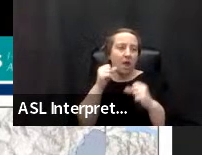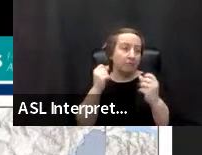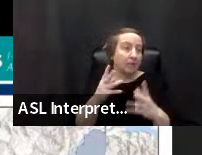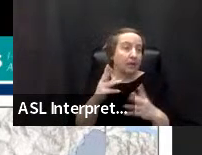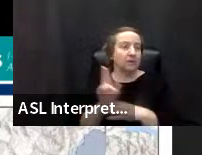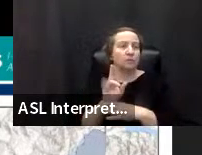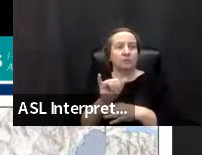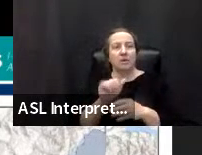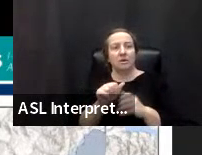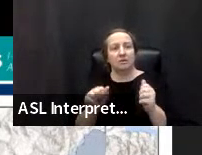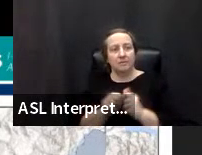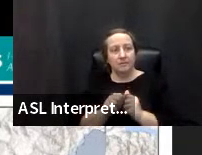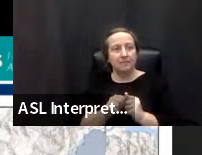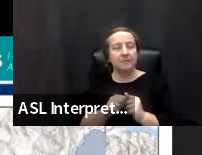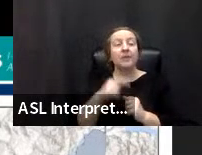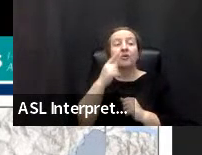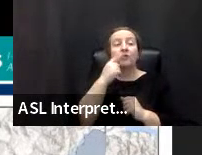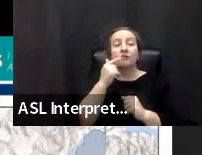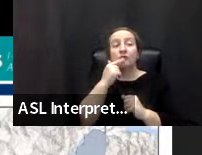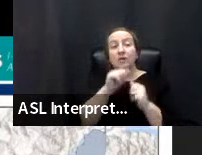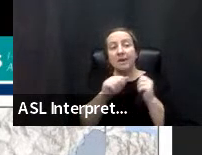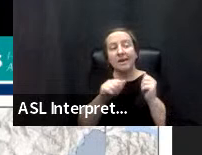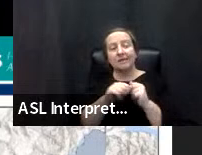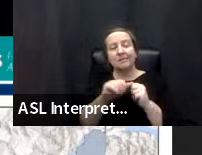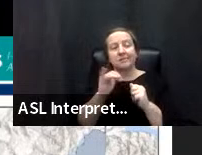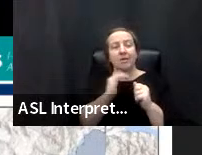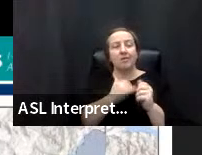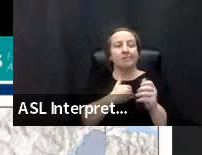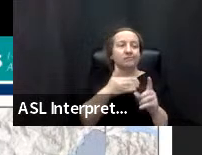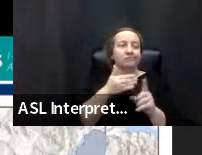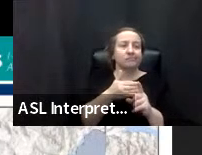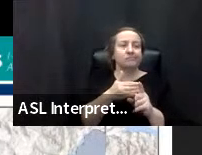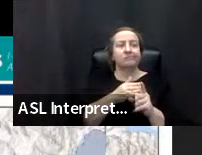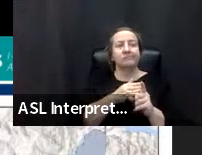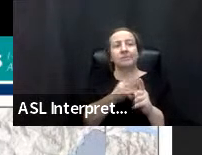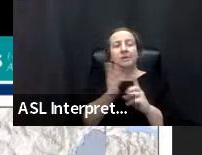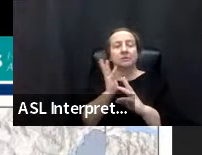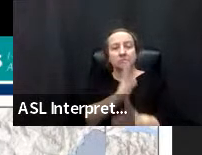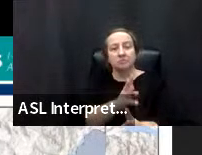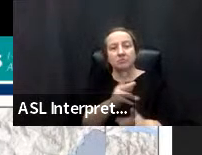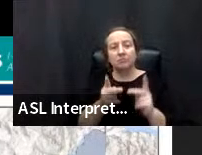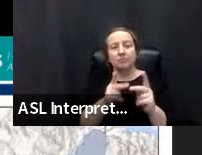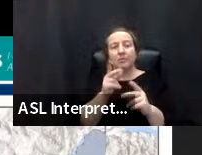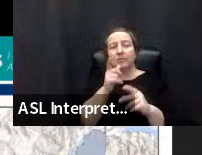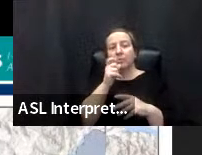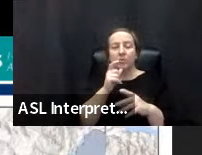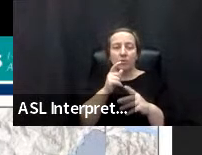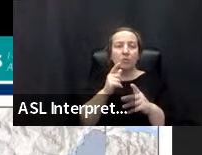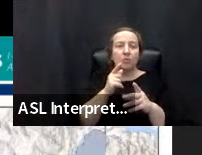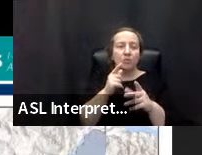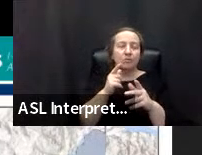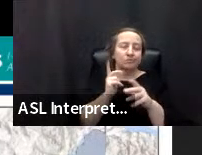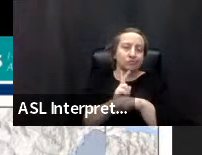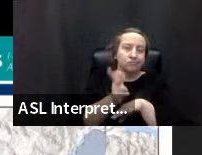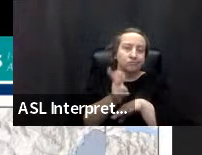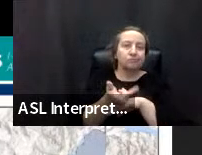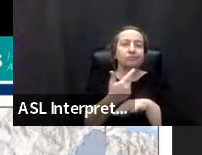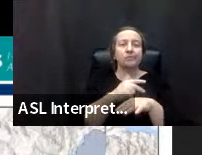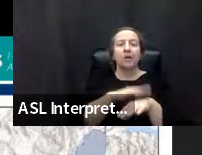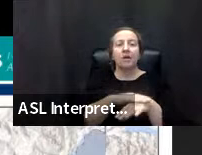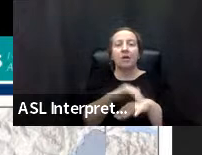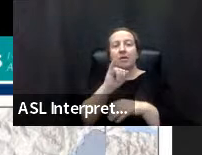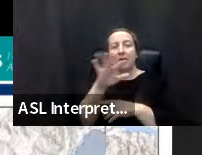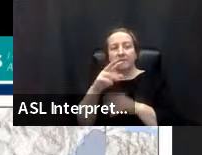that. So the red area is kind of our corridor area and people who are influenced by our corridor that drive across the